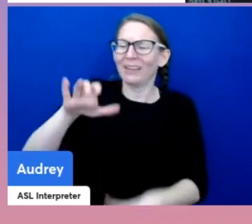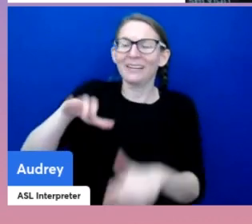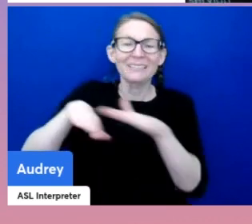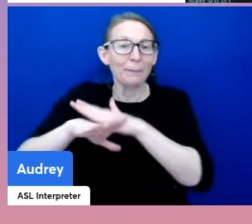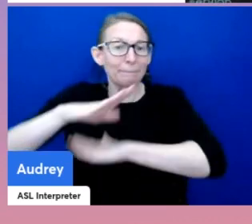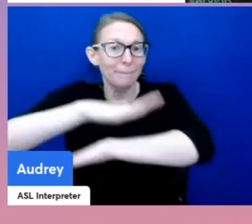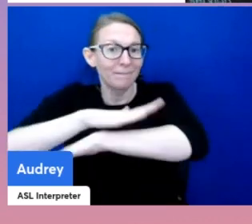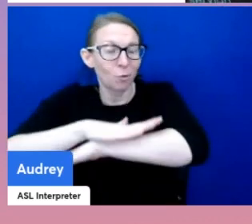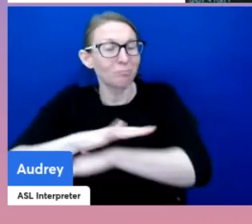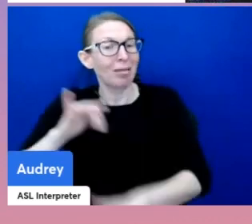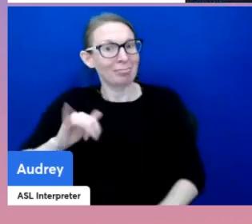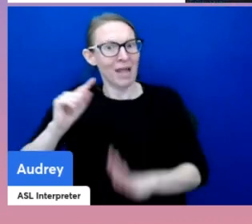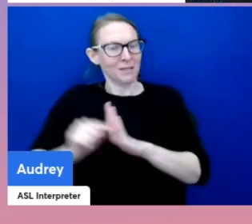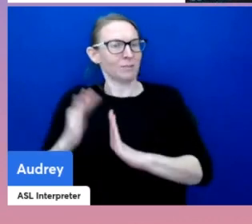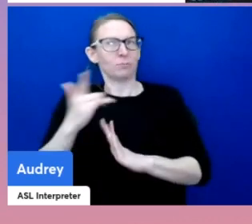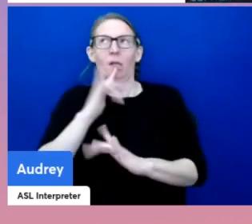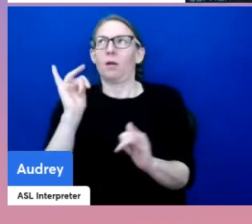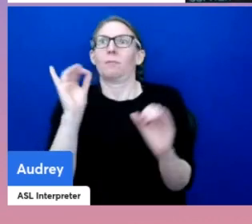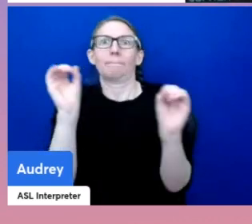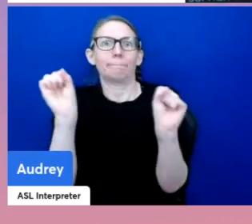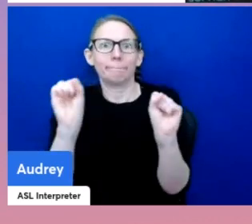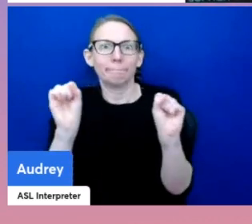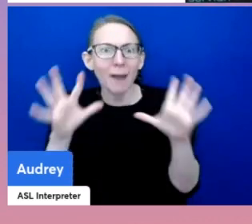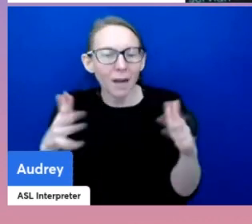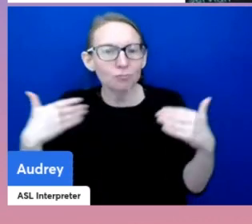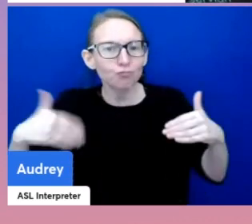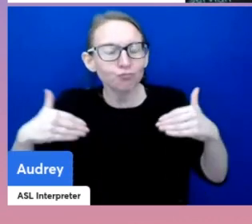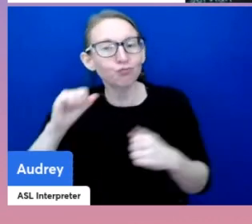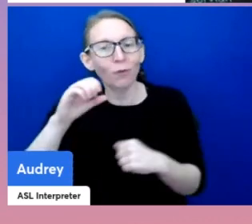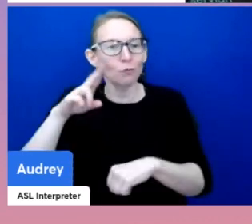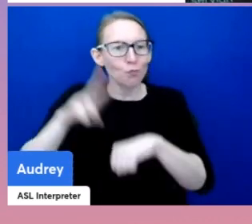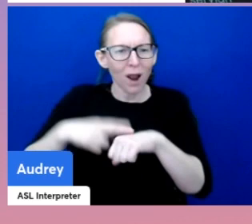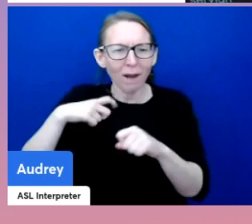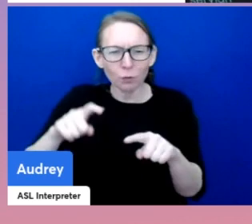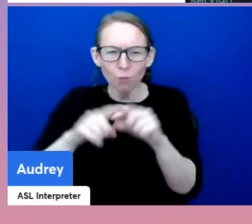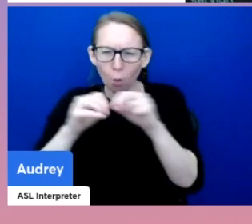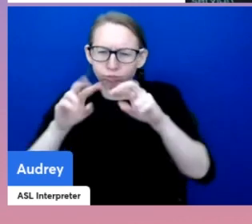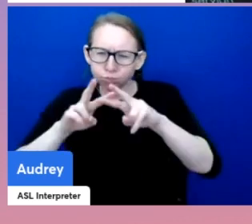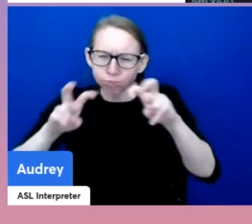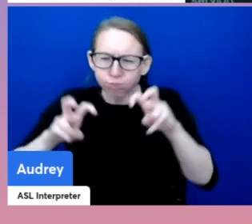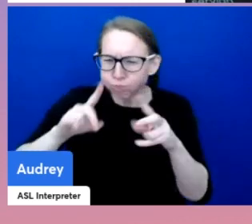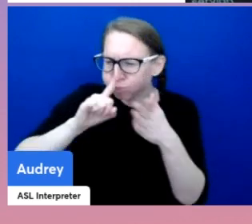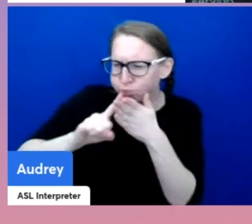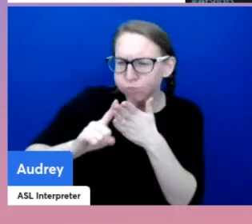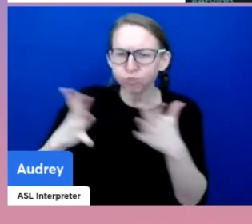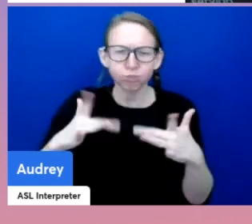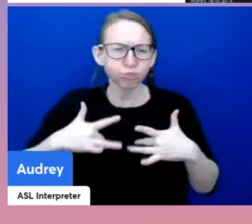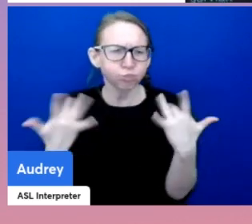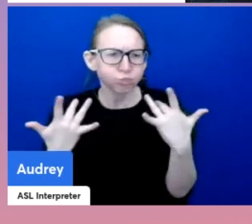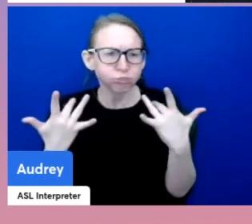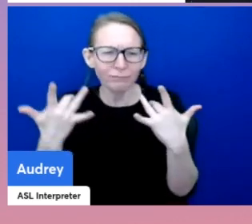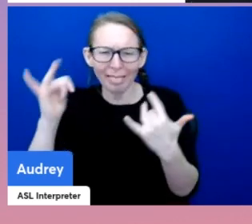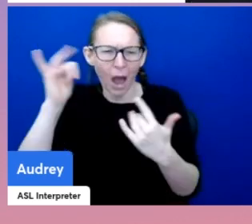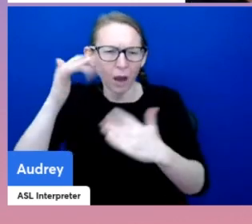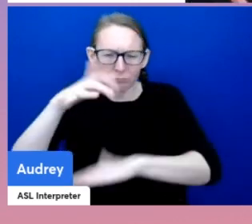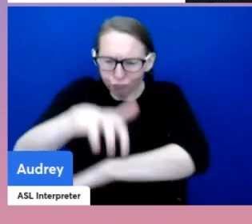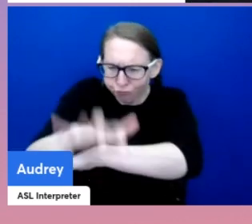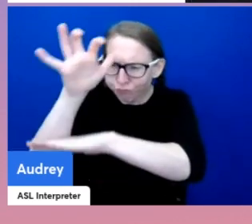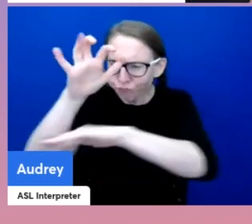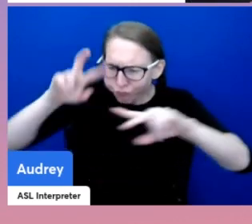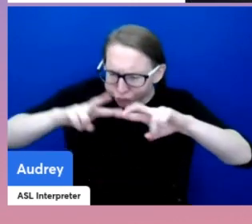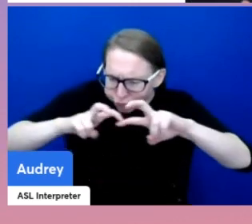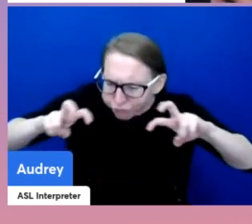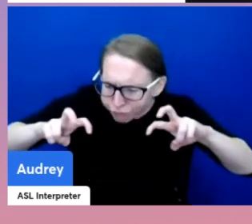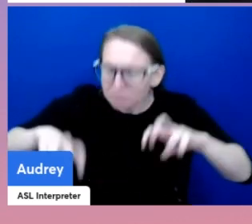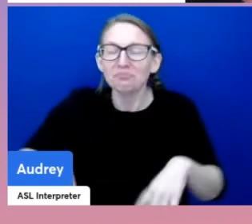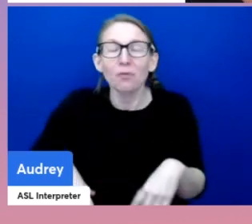this seemed like absolute magic to me. So of course I had to dig a little deeper and find out exactly what was going on under the hood. So to explain